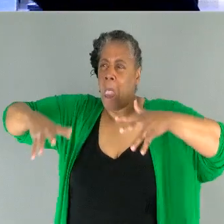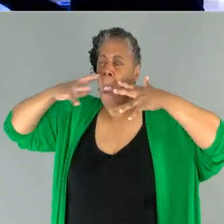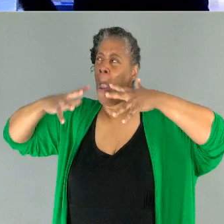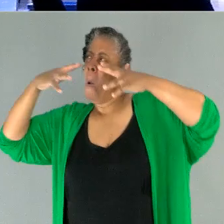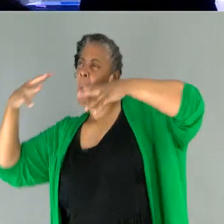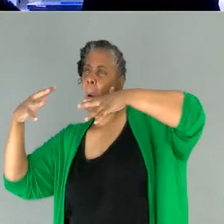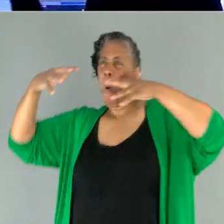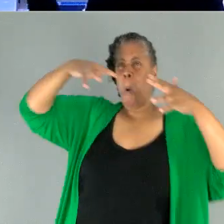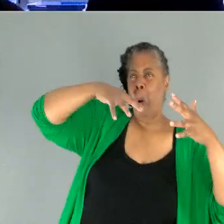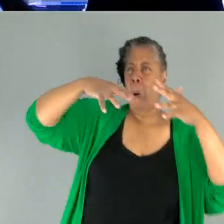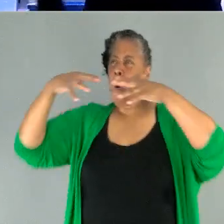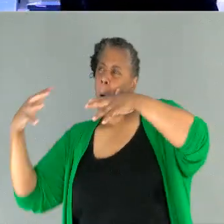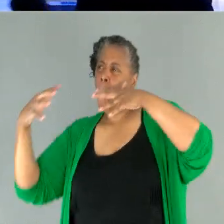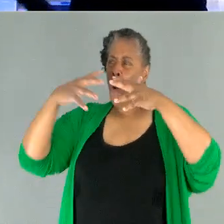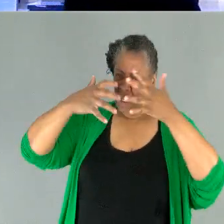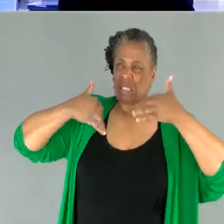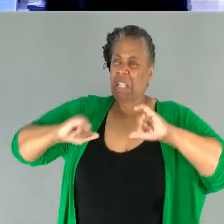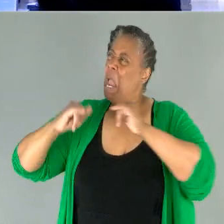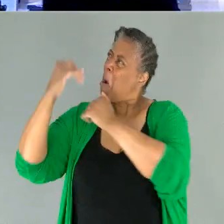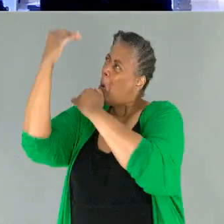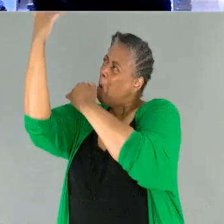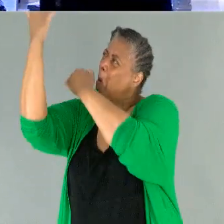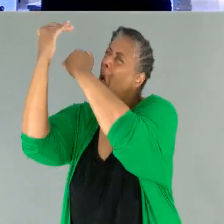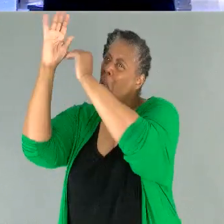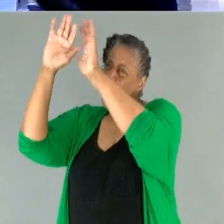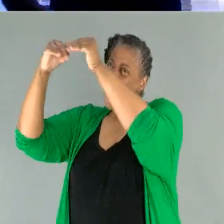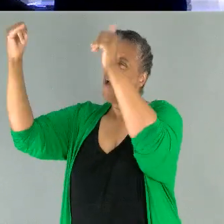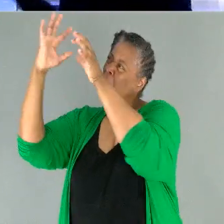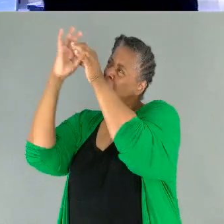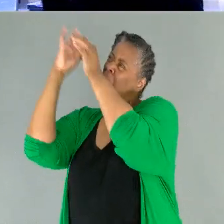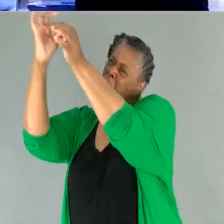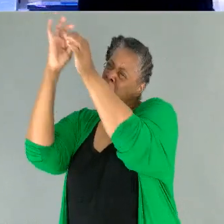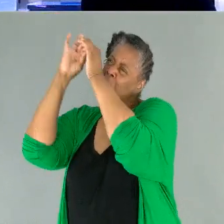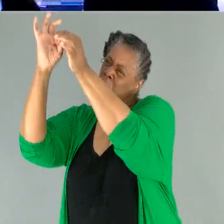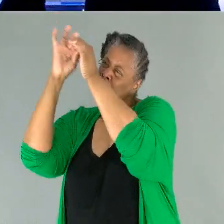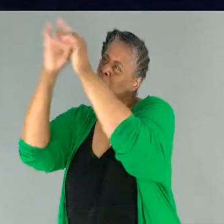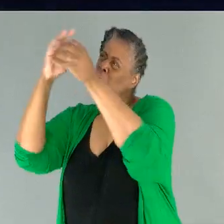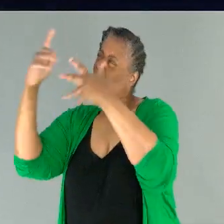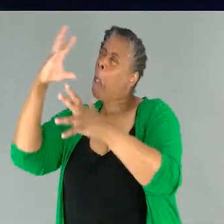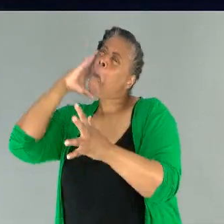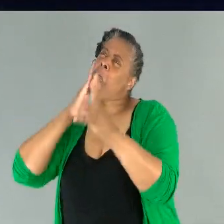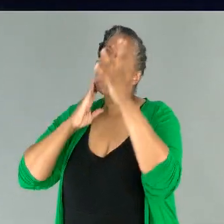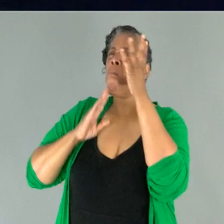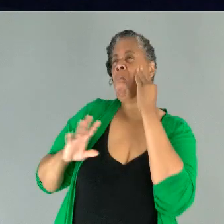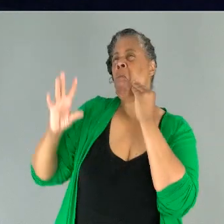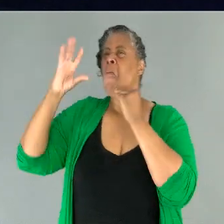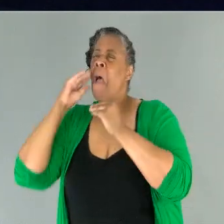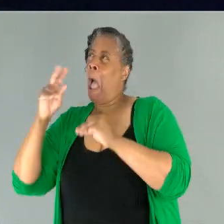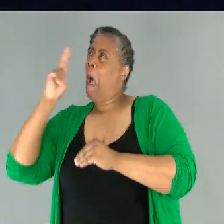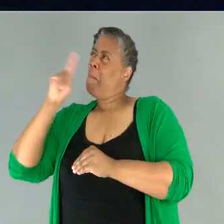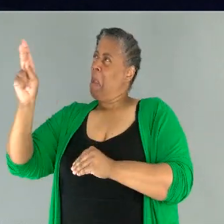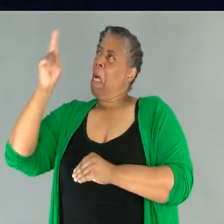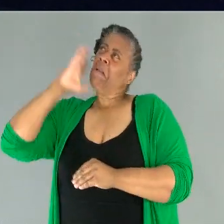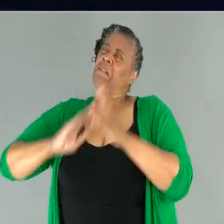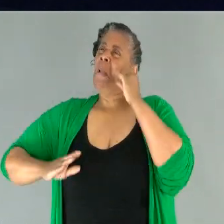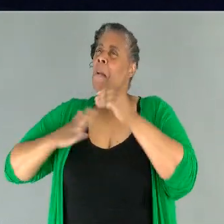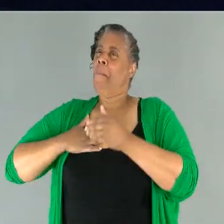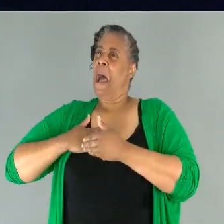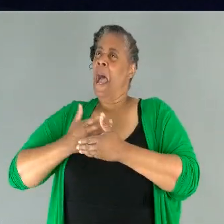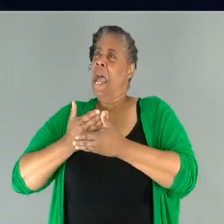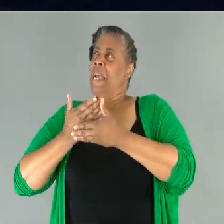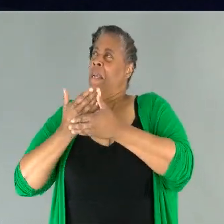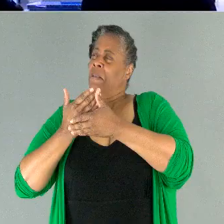warfare. I'm too close to heaven, and I see my Samuel in the